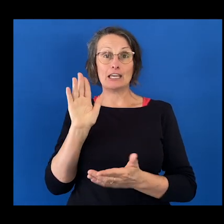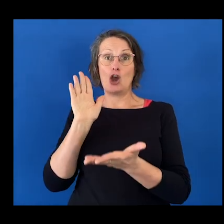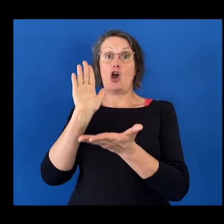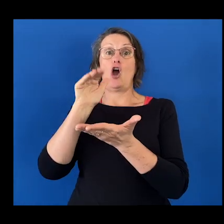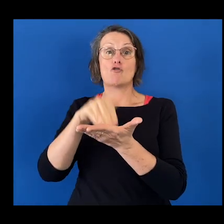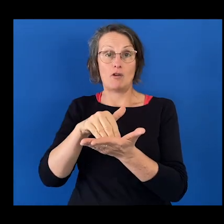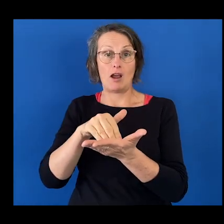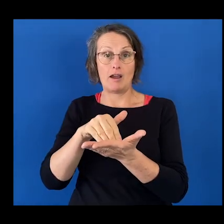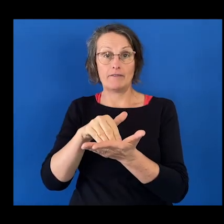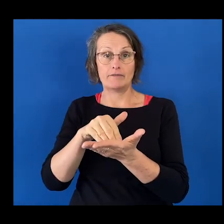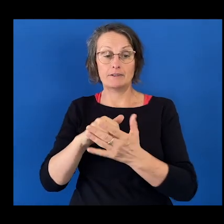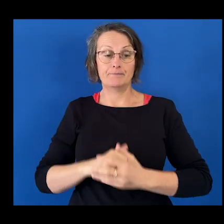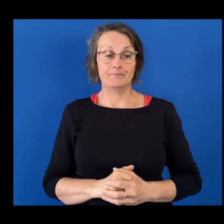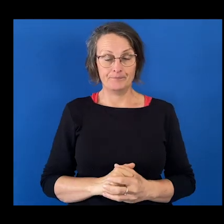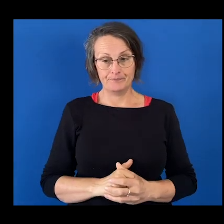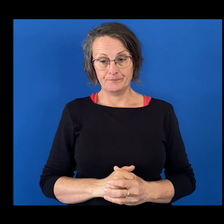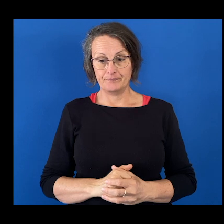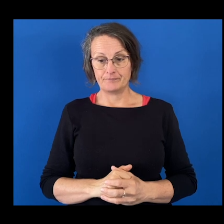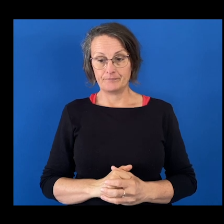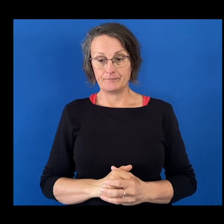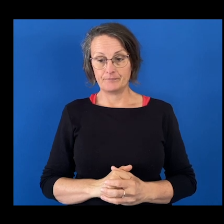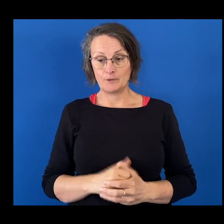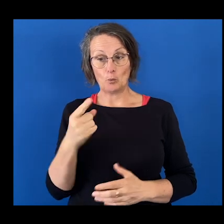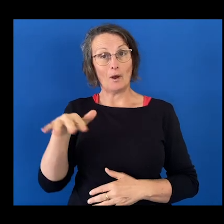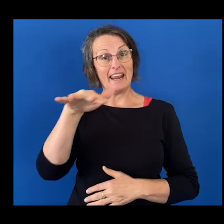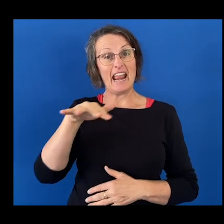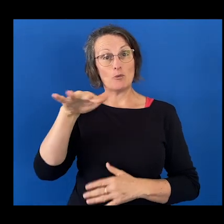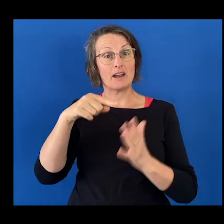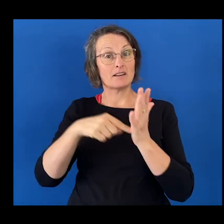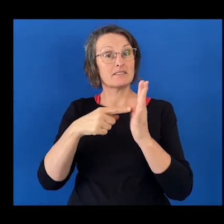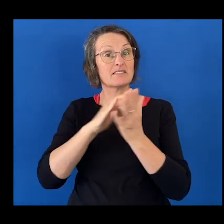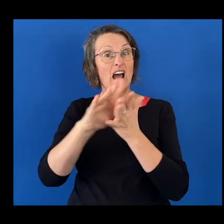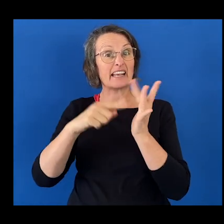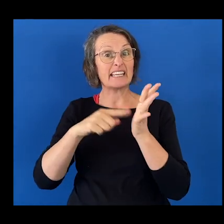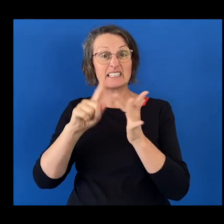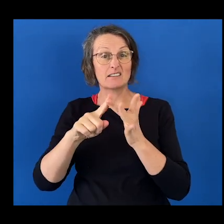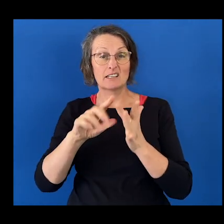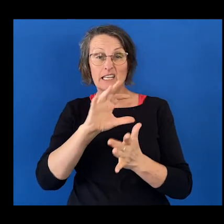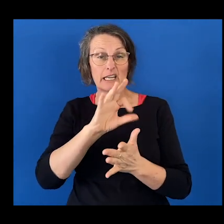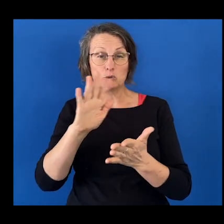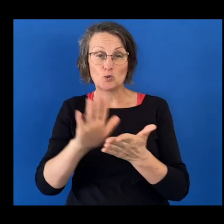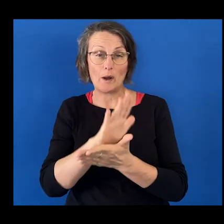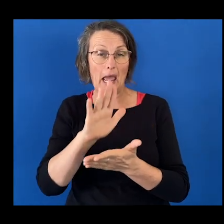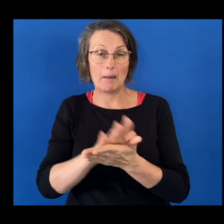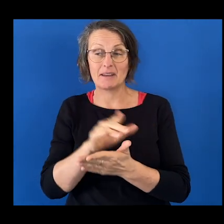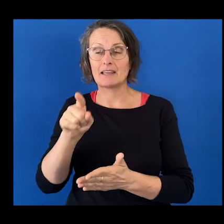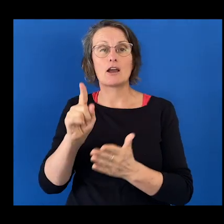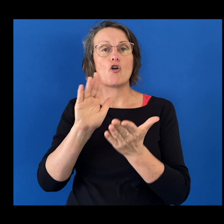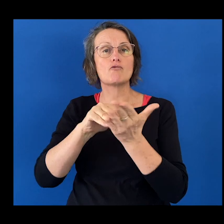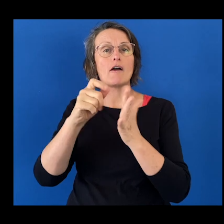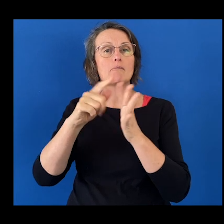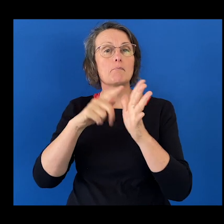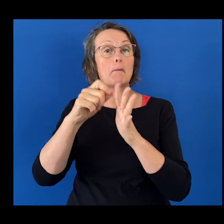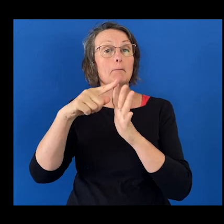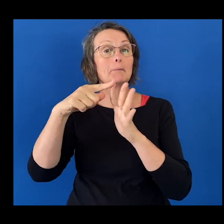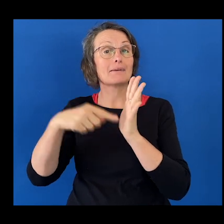He arrived in Papeete and was not at all impressed. No, he wasn't. He